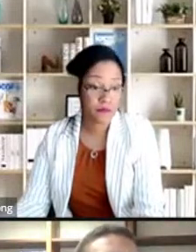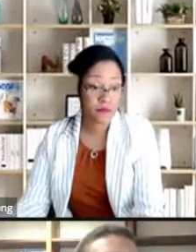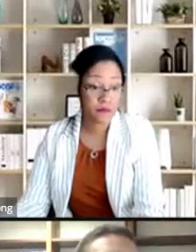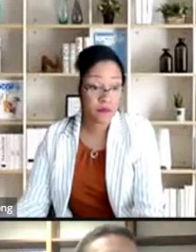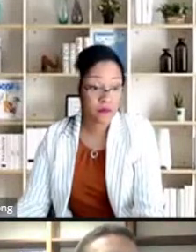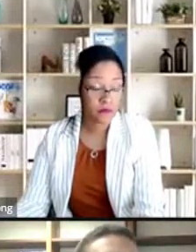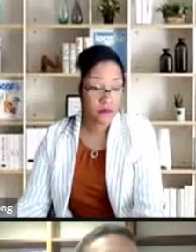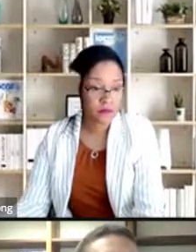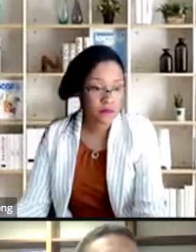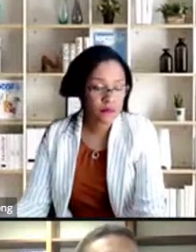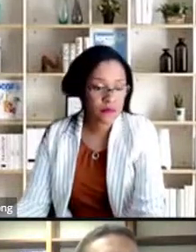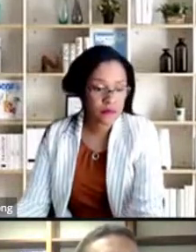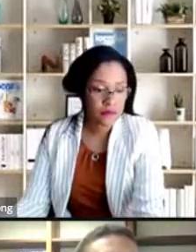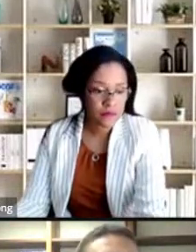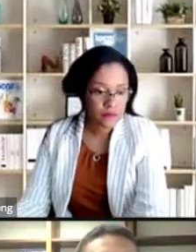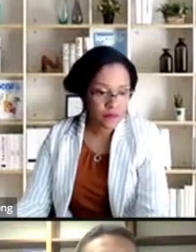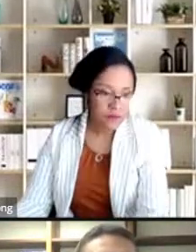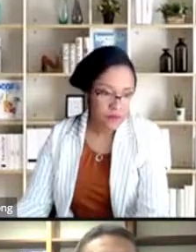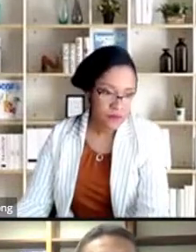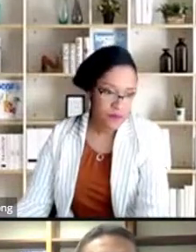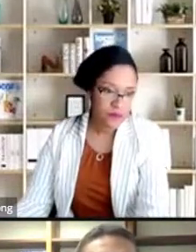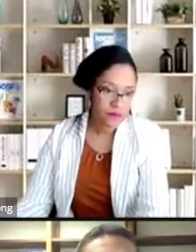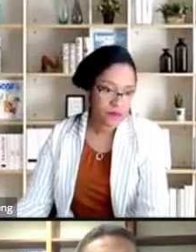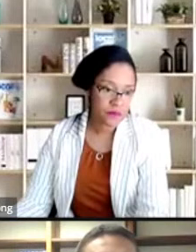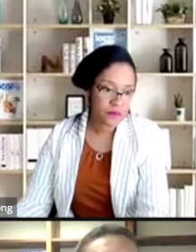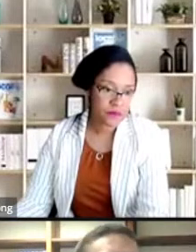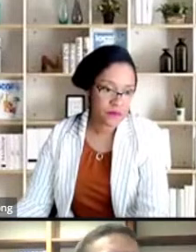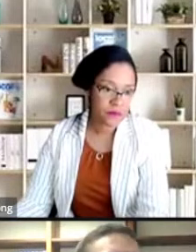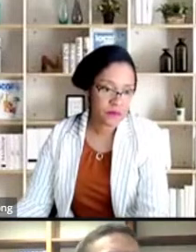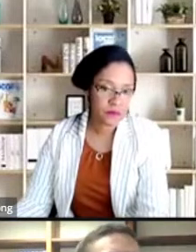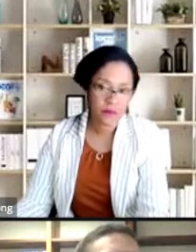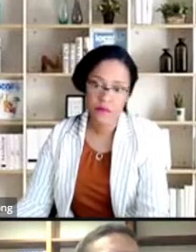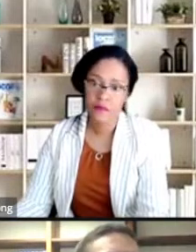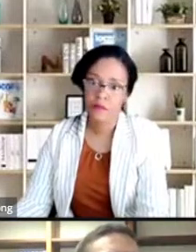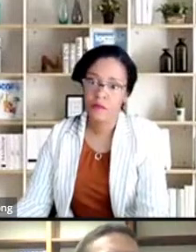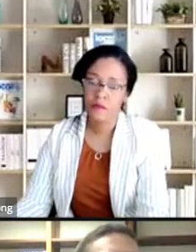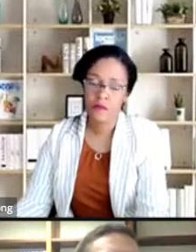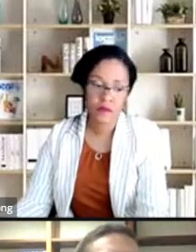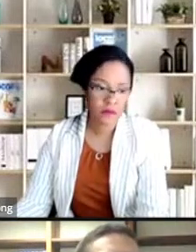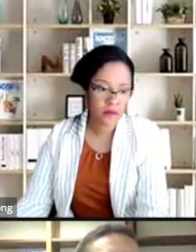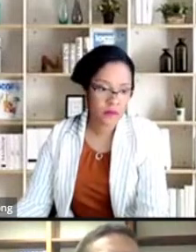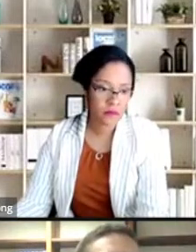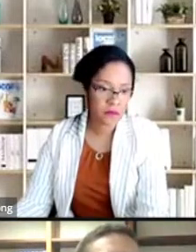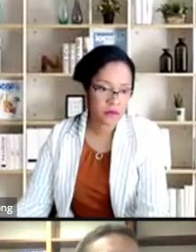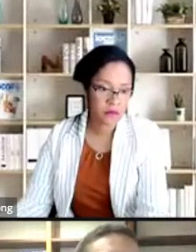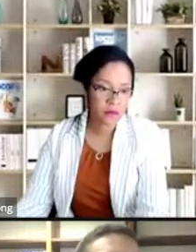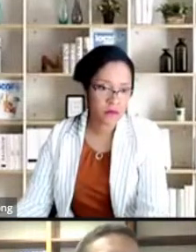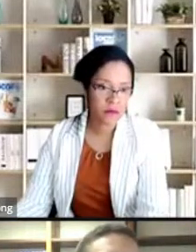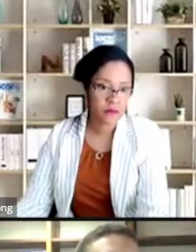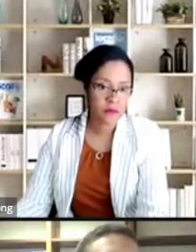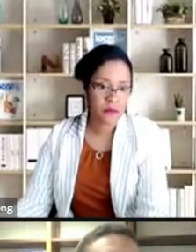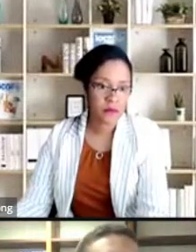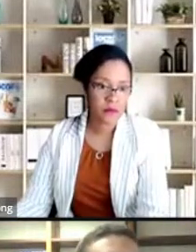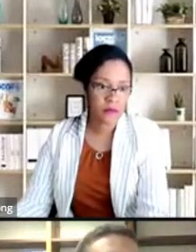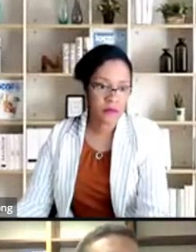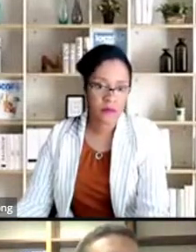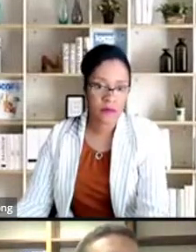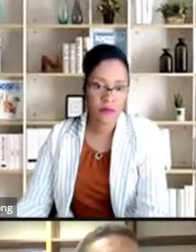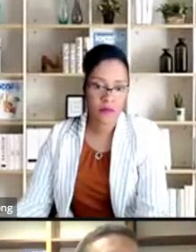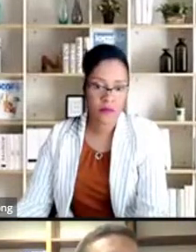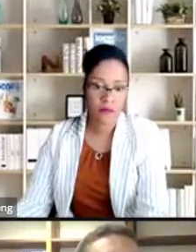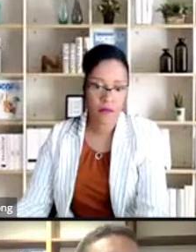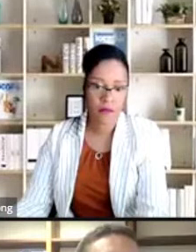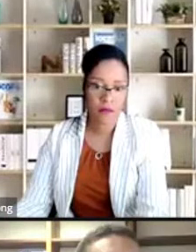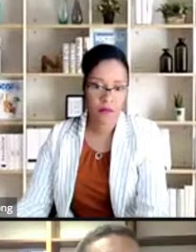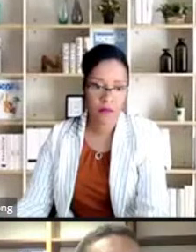are safe, are free for everybody, and there's no cost. Whatever the outcome of the issue tonight, mask